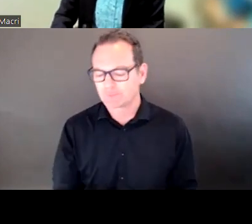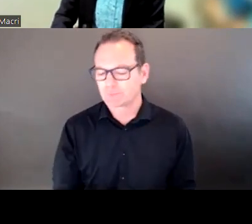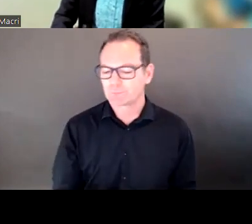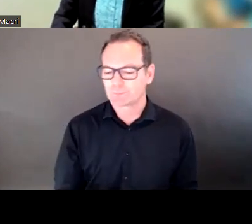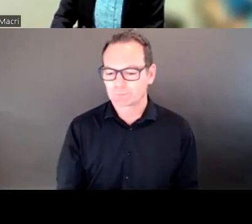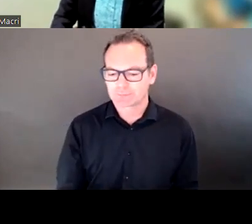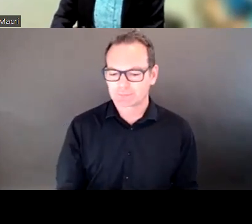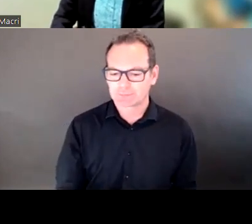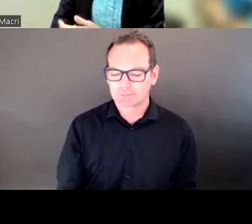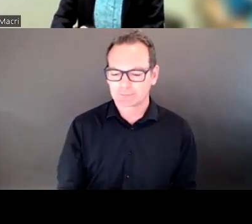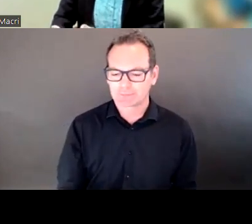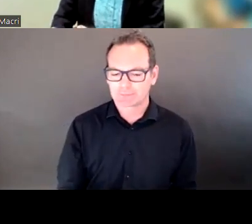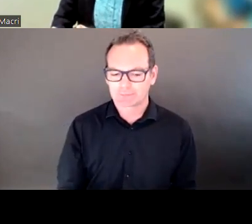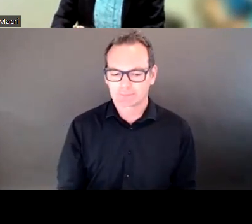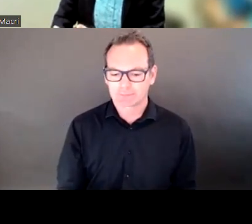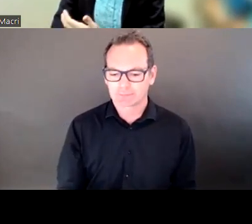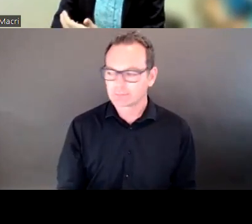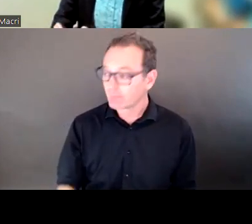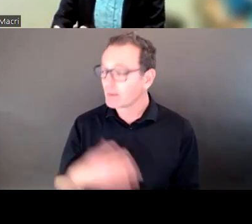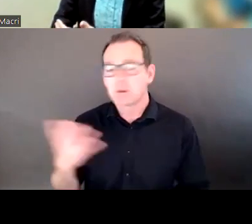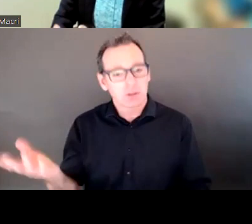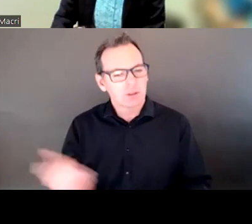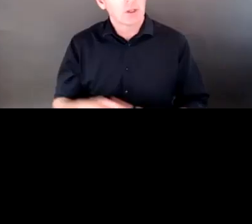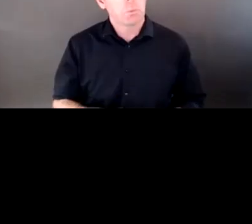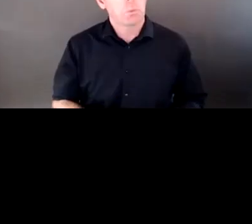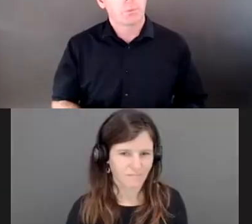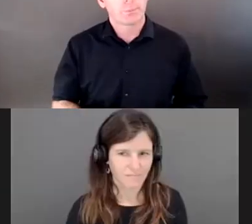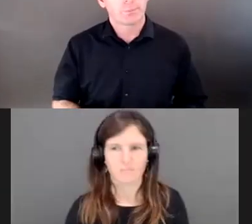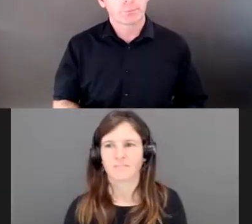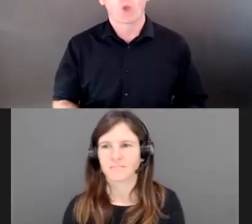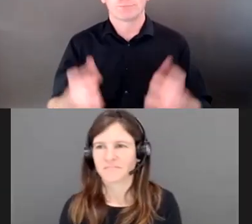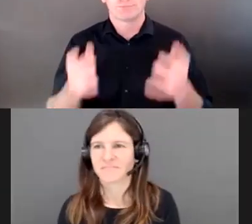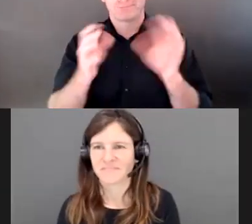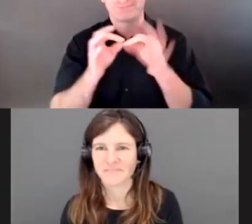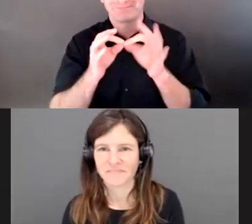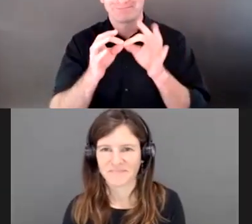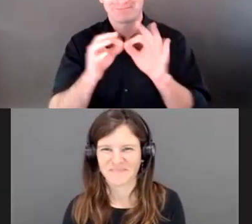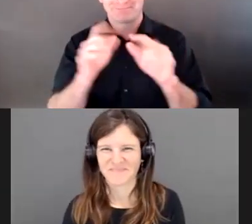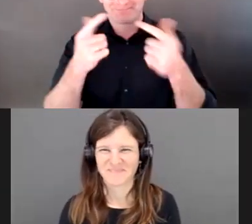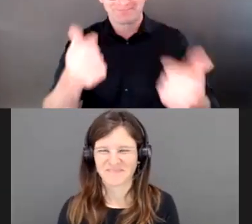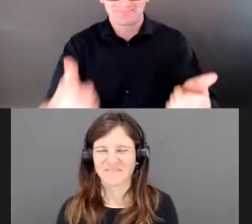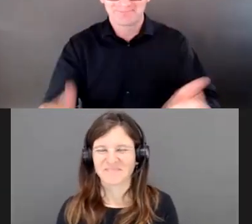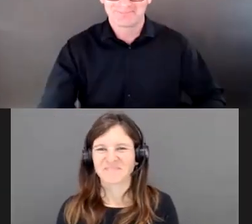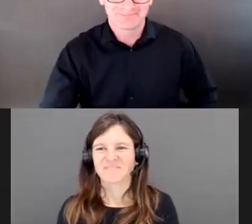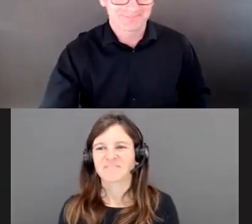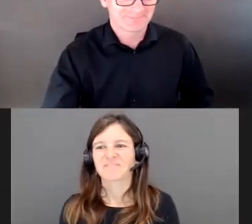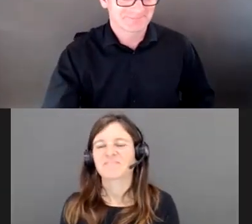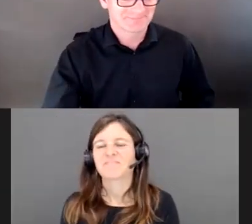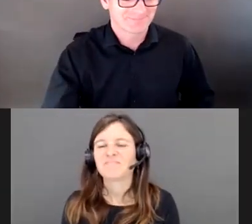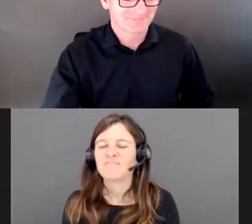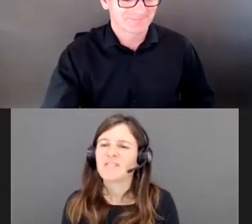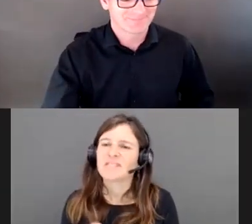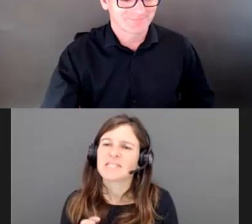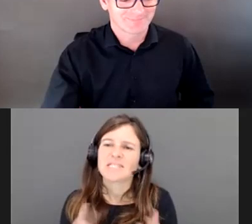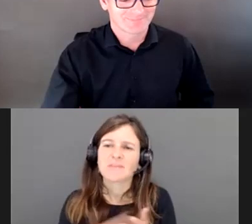So when we think of why this is all relevant, right, the law will tell us what we can and cannot do, but in these gray zones,